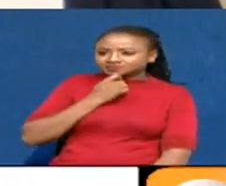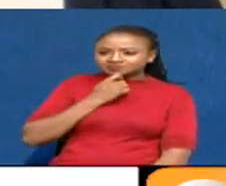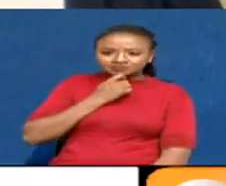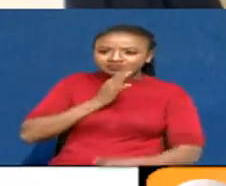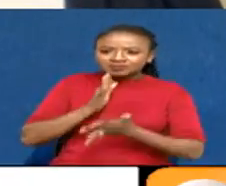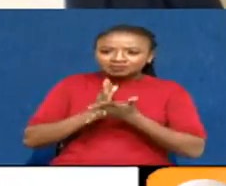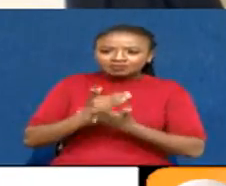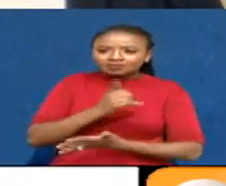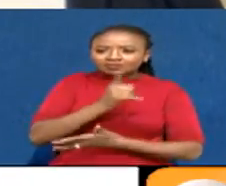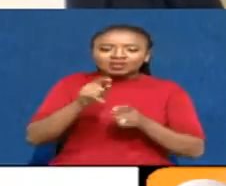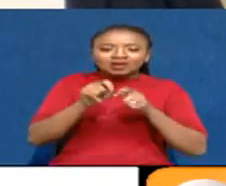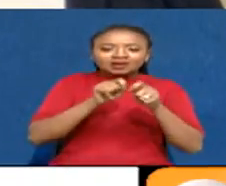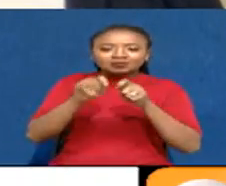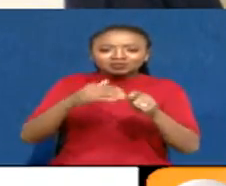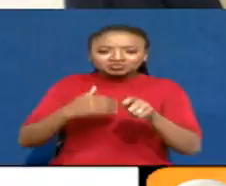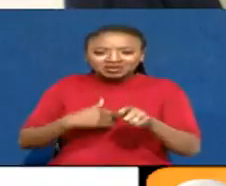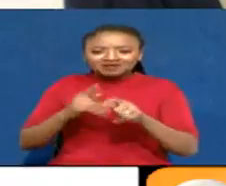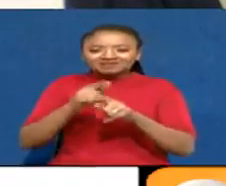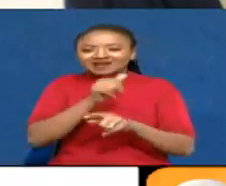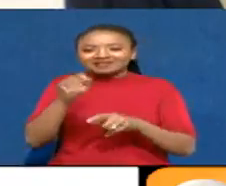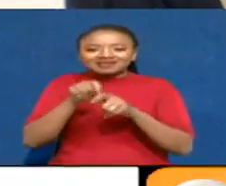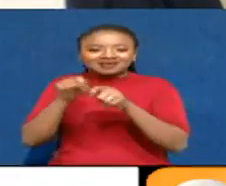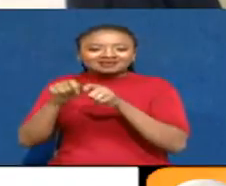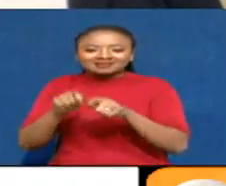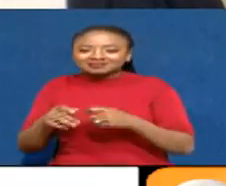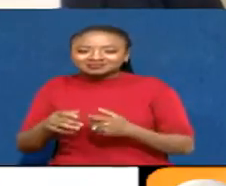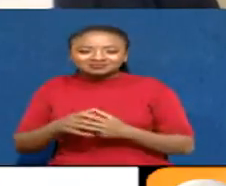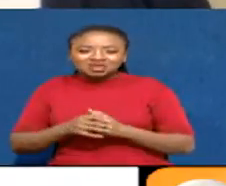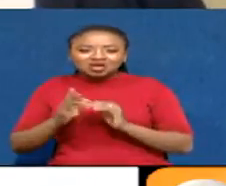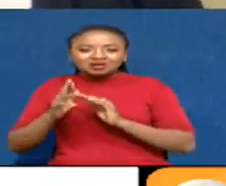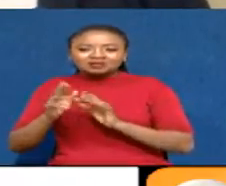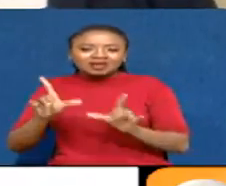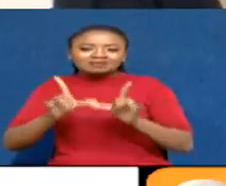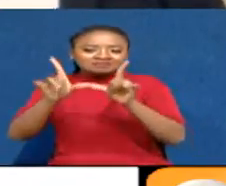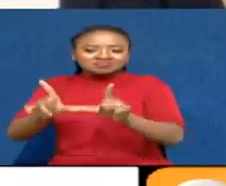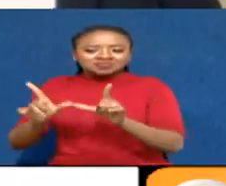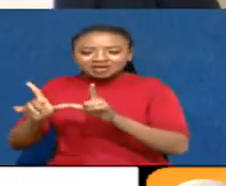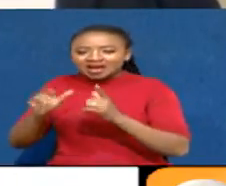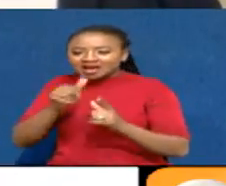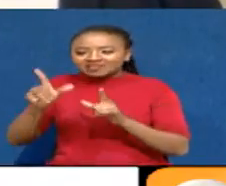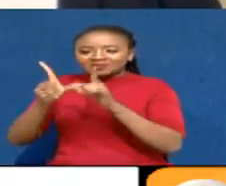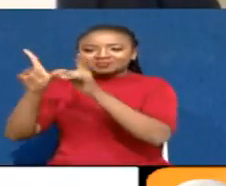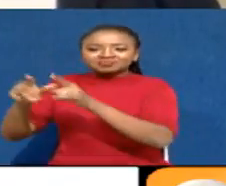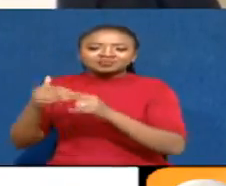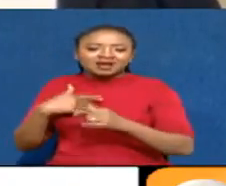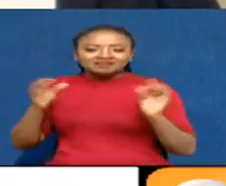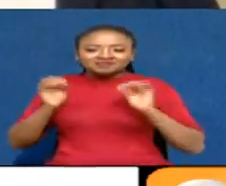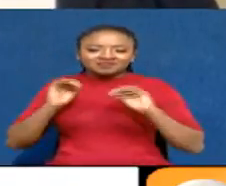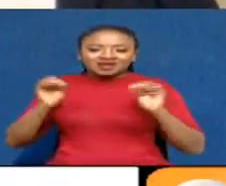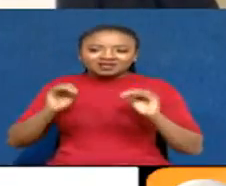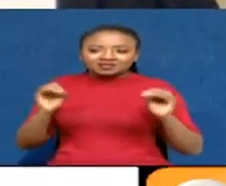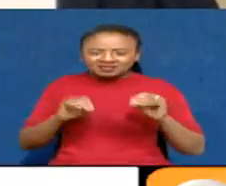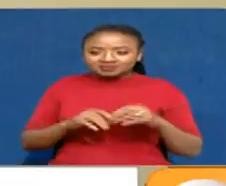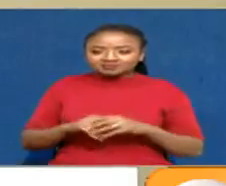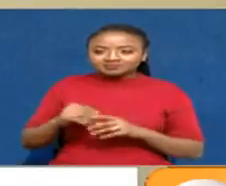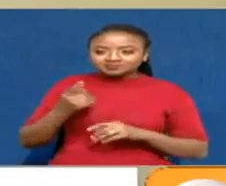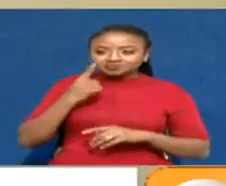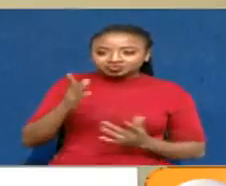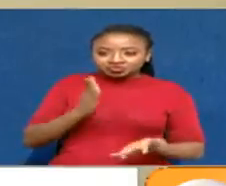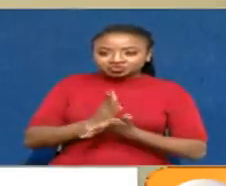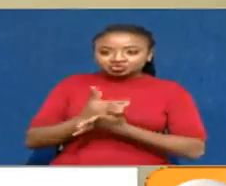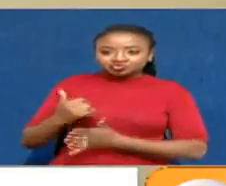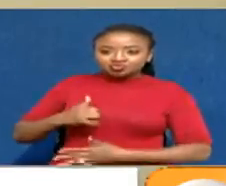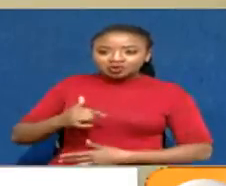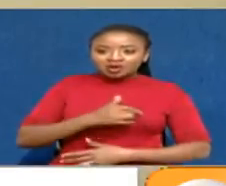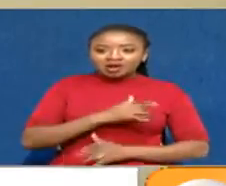are some who are regulated, others are not. Is that the case? That is correct. I think one of the biggest issues that we face is